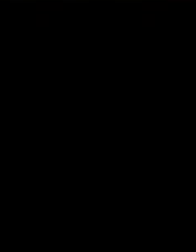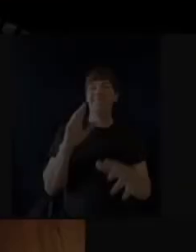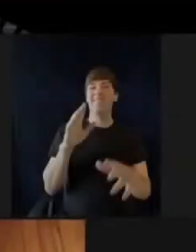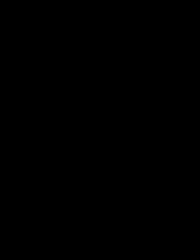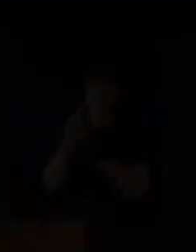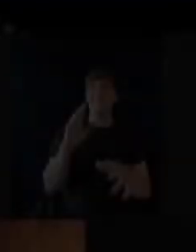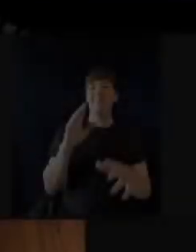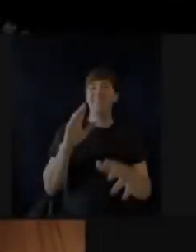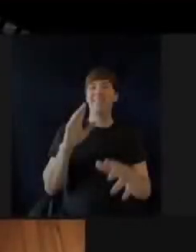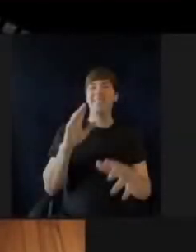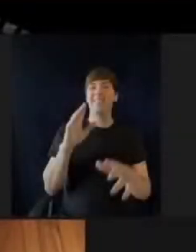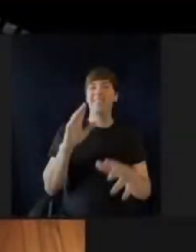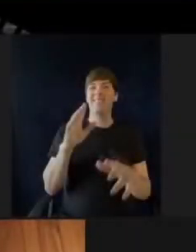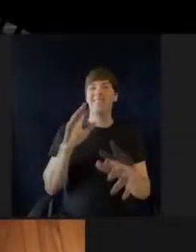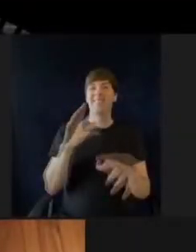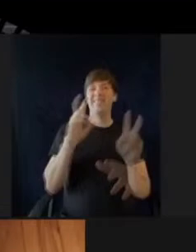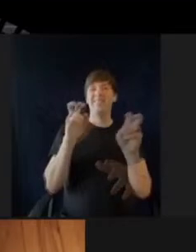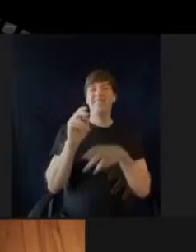environment.